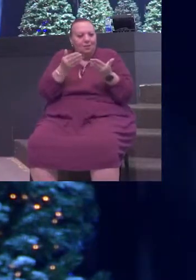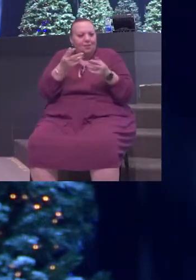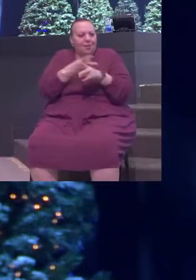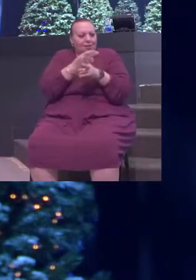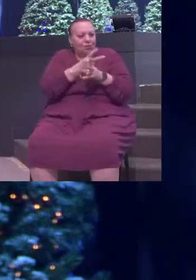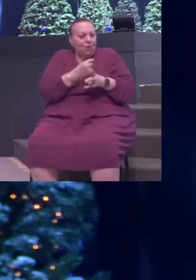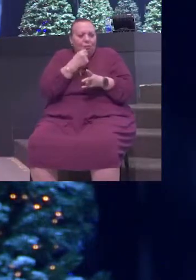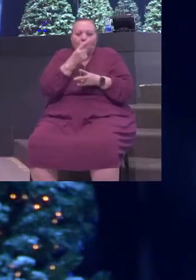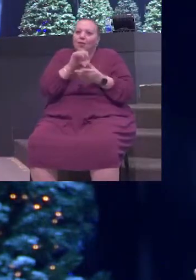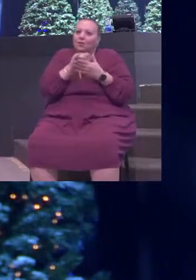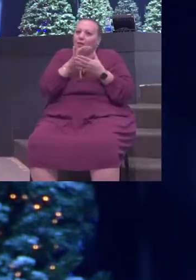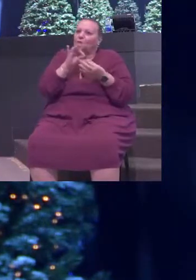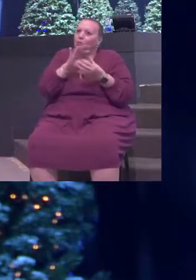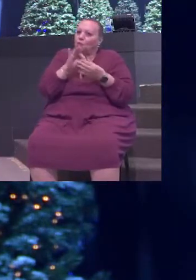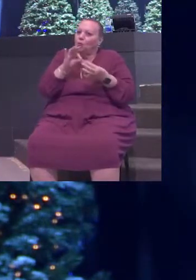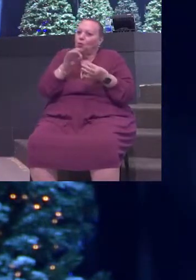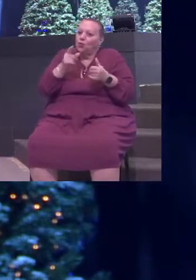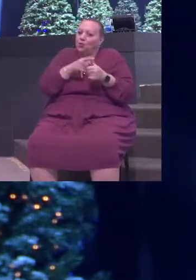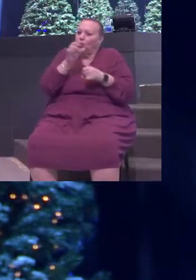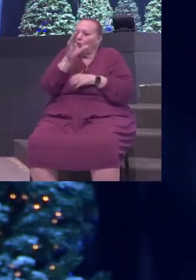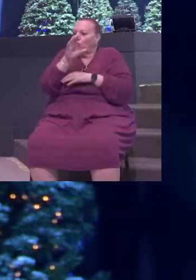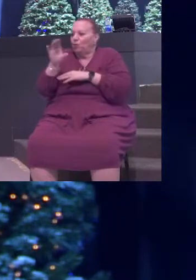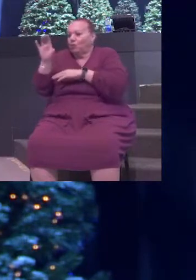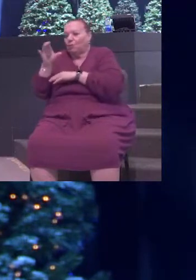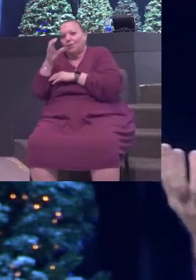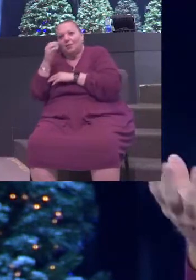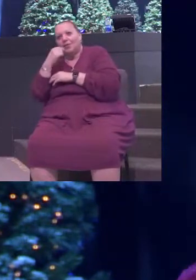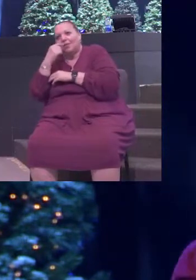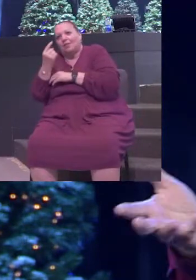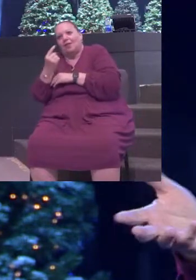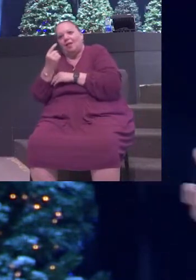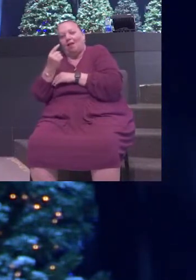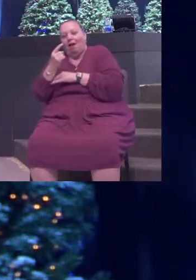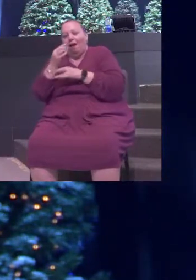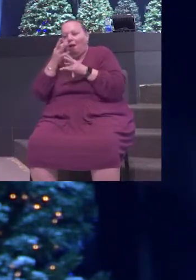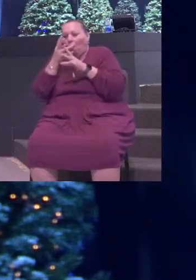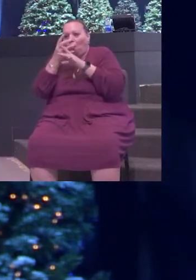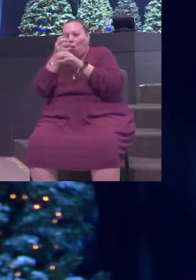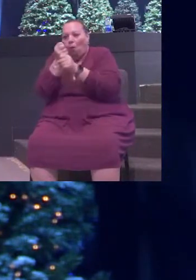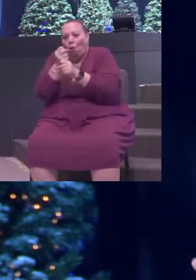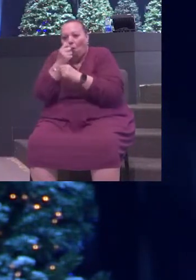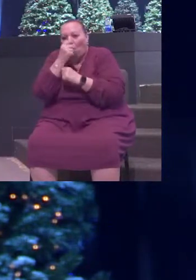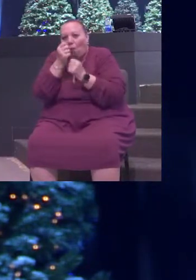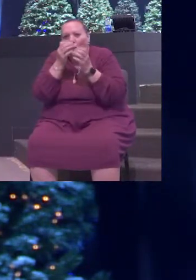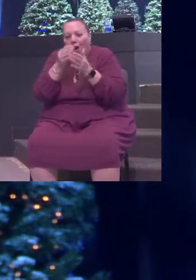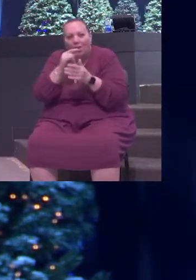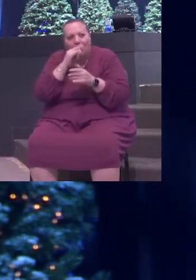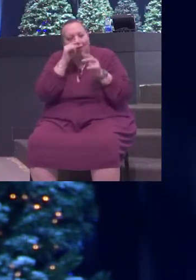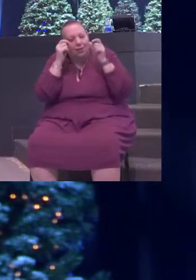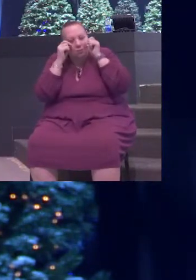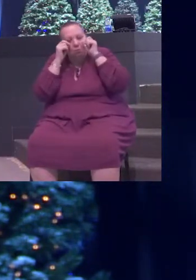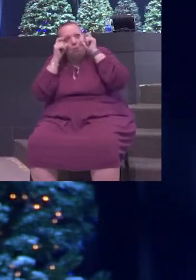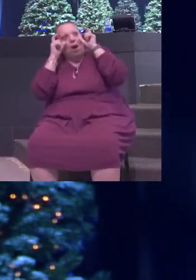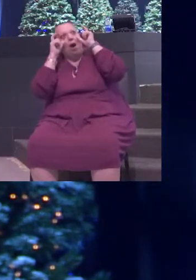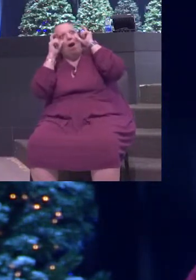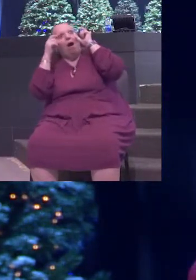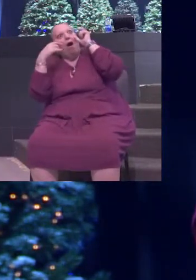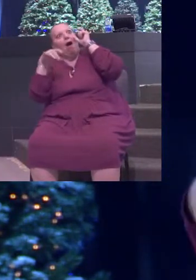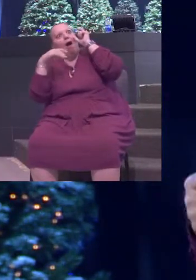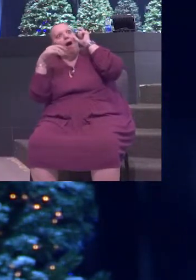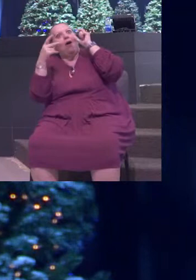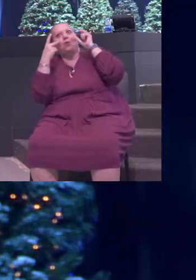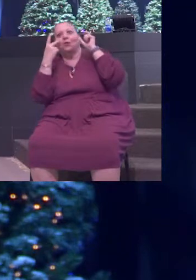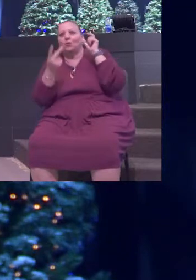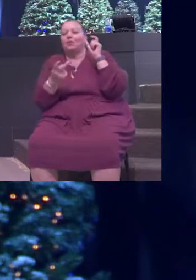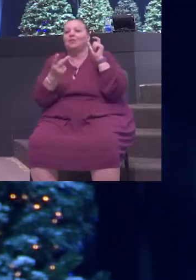shepherd tells that story the first Christmas, and they tell it in a captivating and compelling way. You know, the kids' eyes are going to be open, and when you